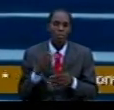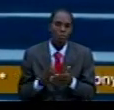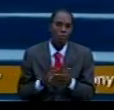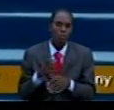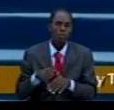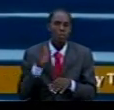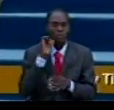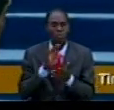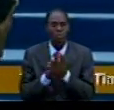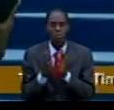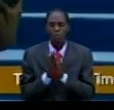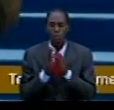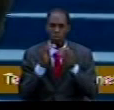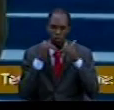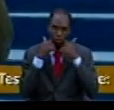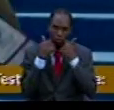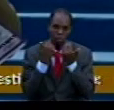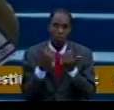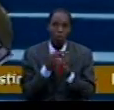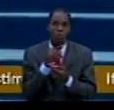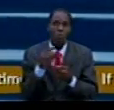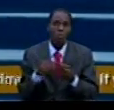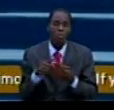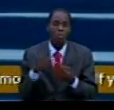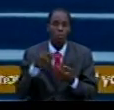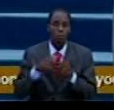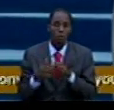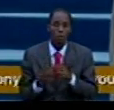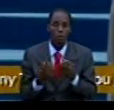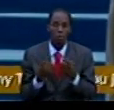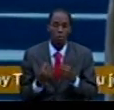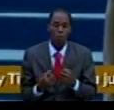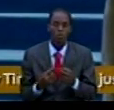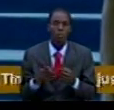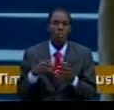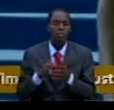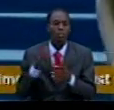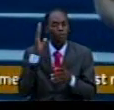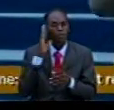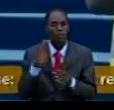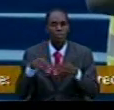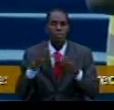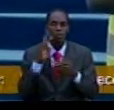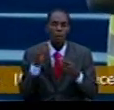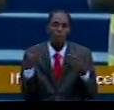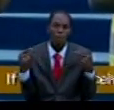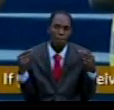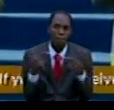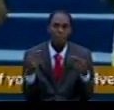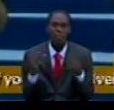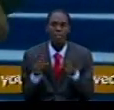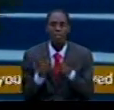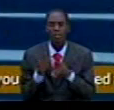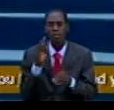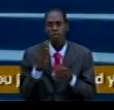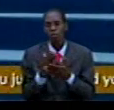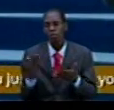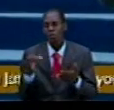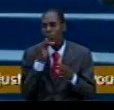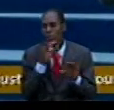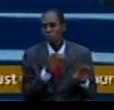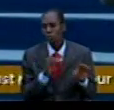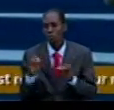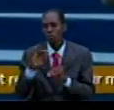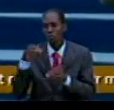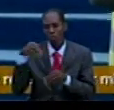lips. When this thing started, it will be inching me, paining me, as if something is walking around it, and I'll be